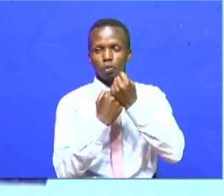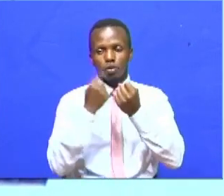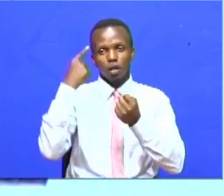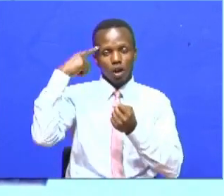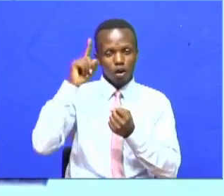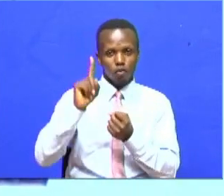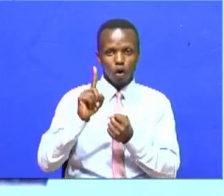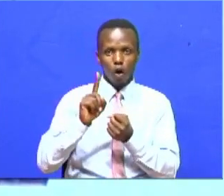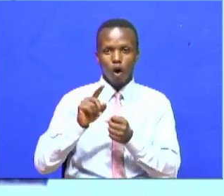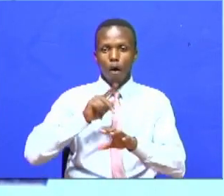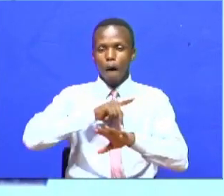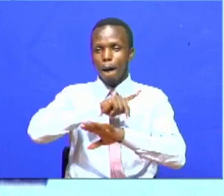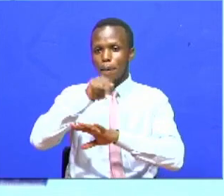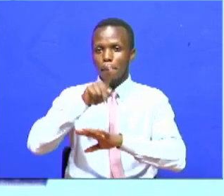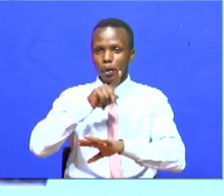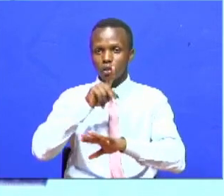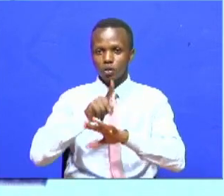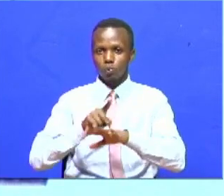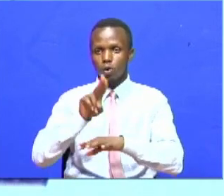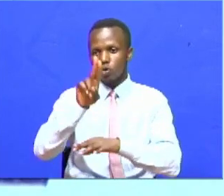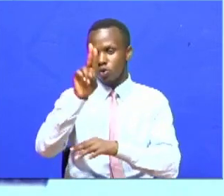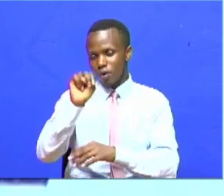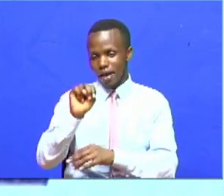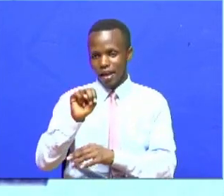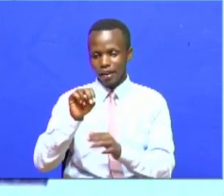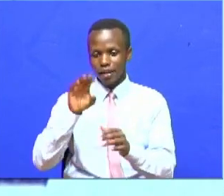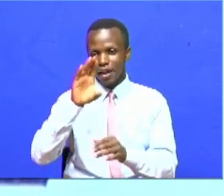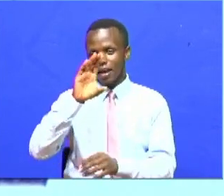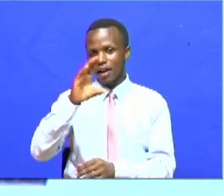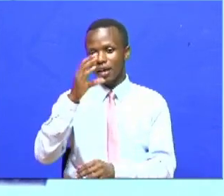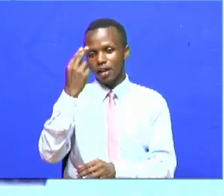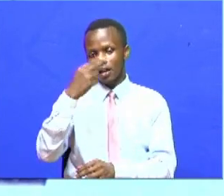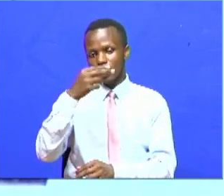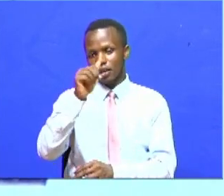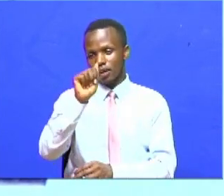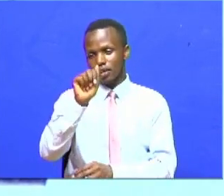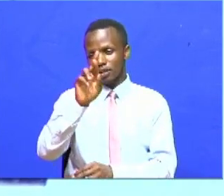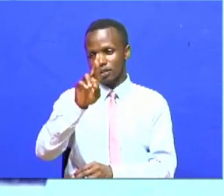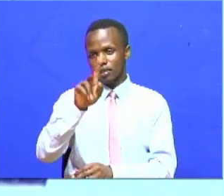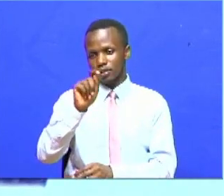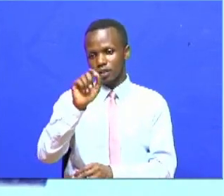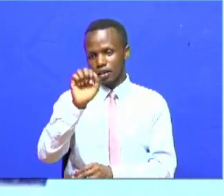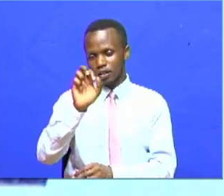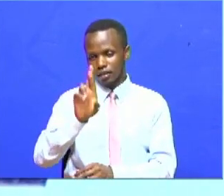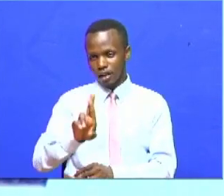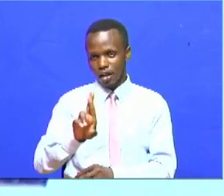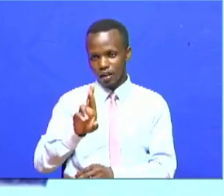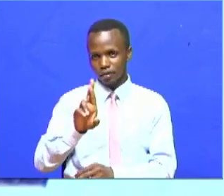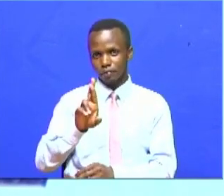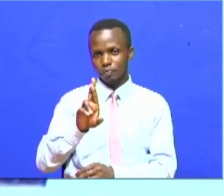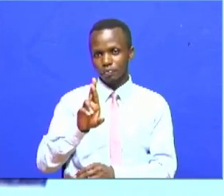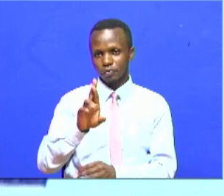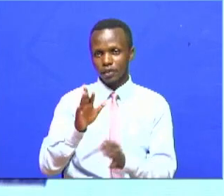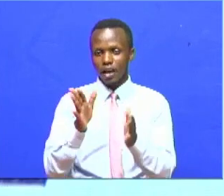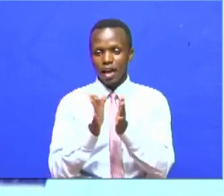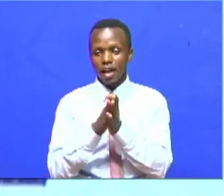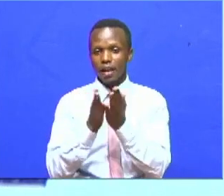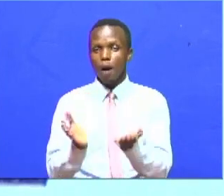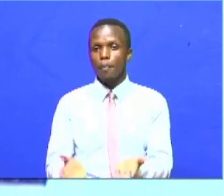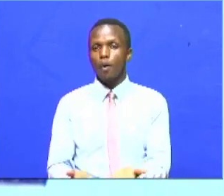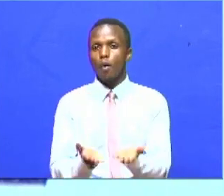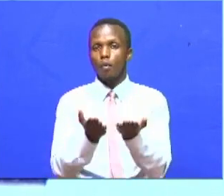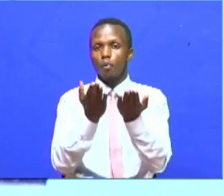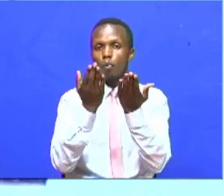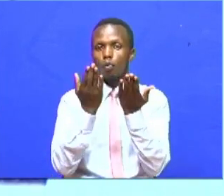and principles of the UN Charter, equitable and fair multilateralism, and the promotion